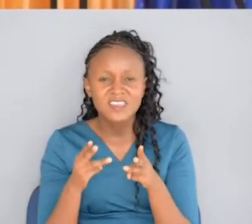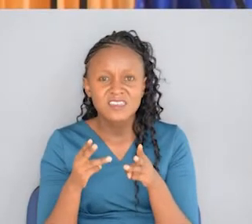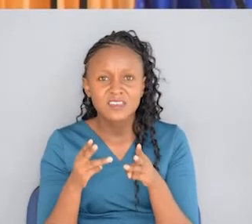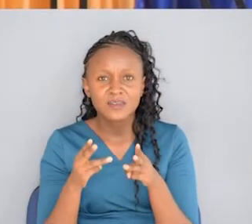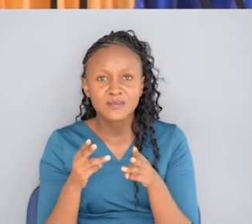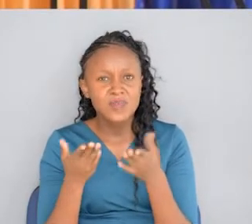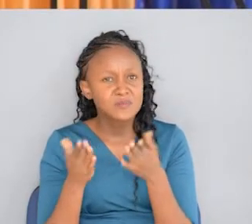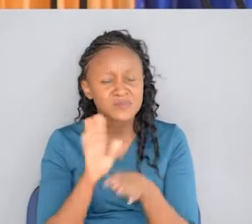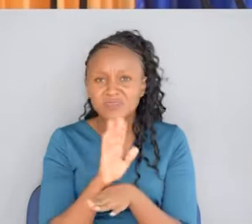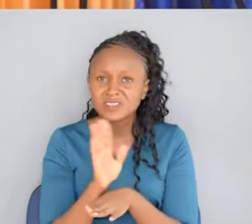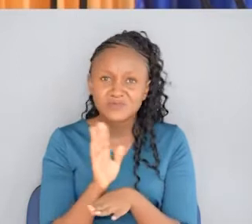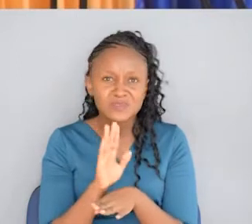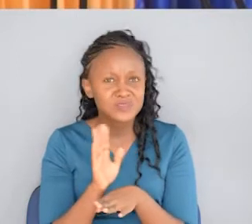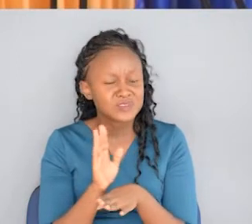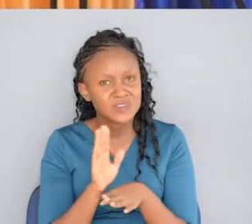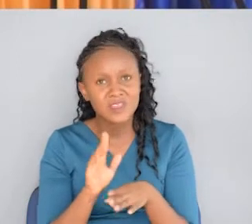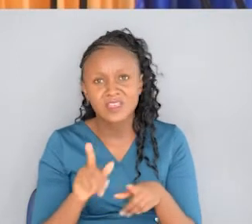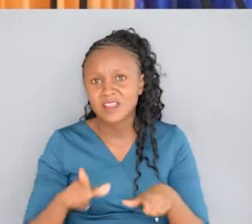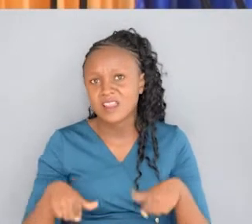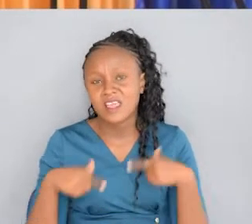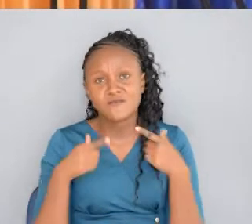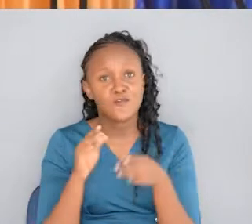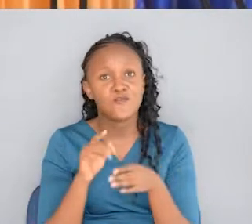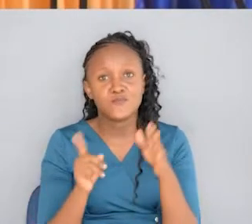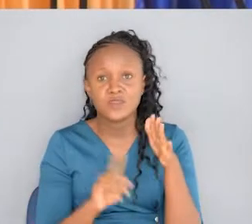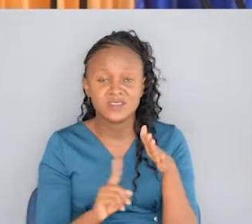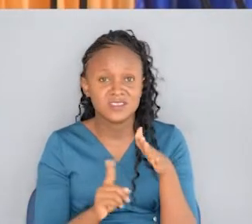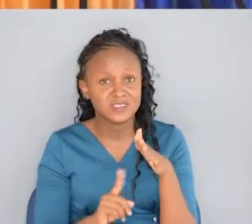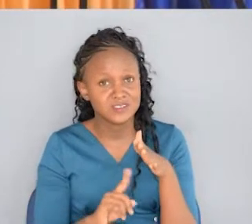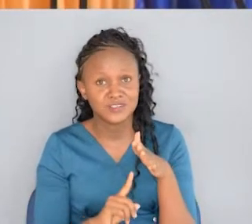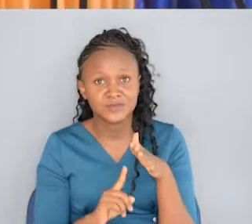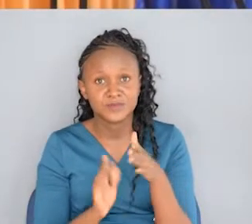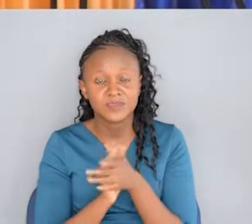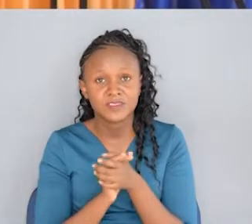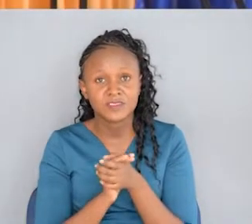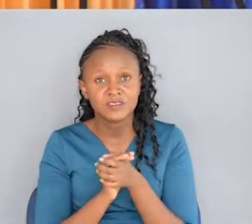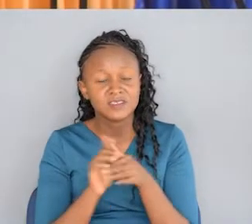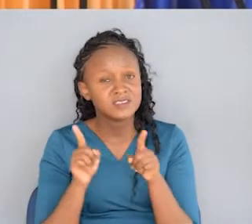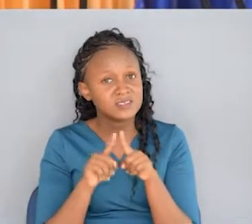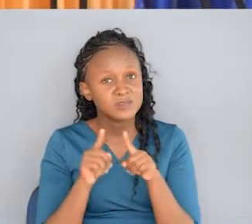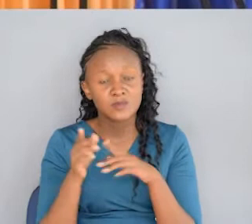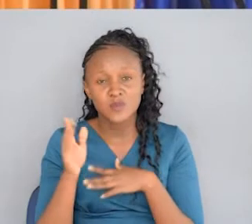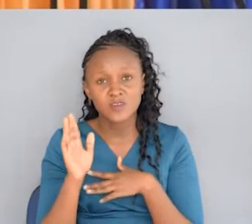you know, life of ministry, his, you know, even him being God, he had time